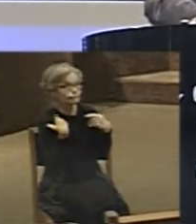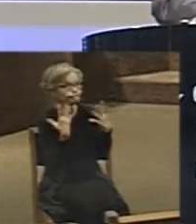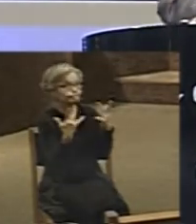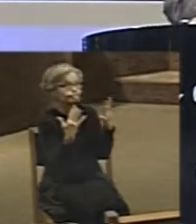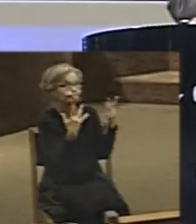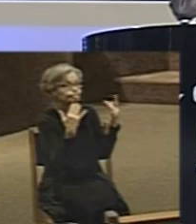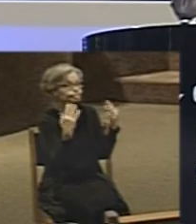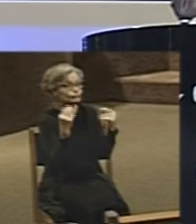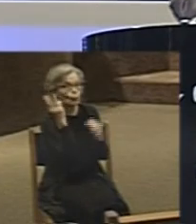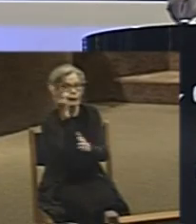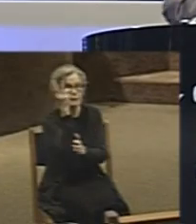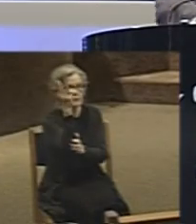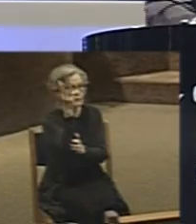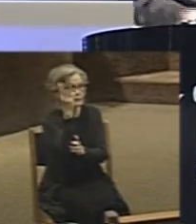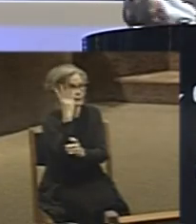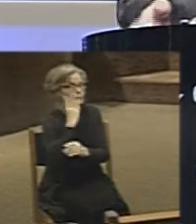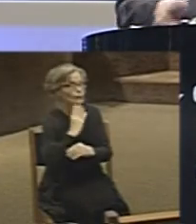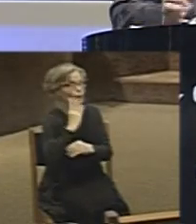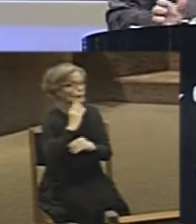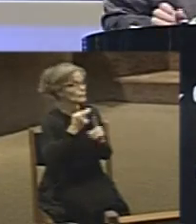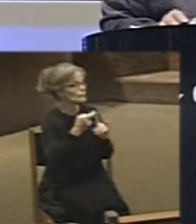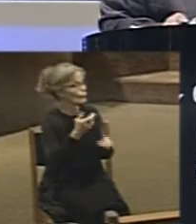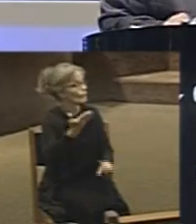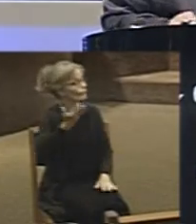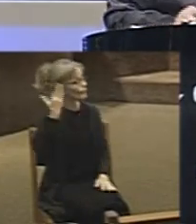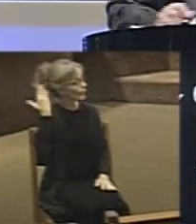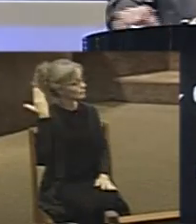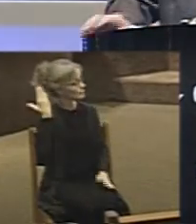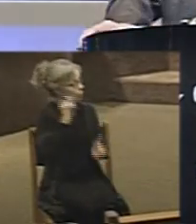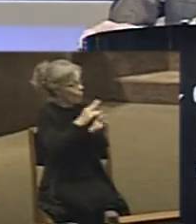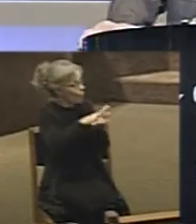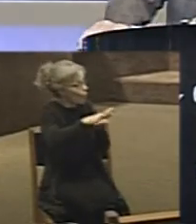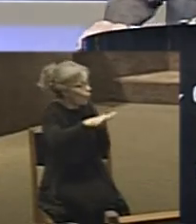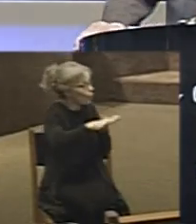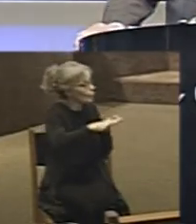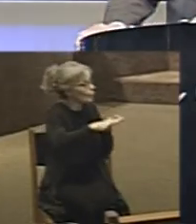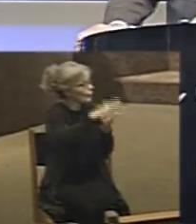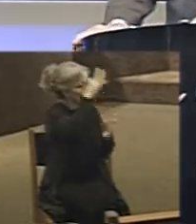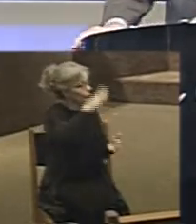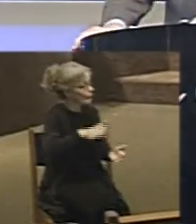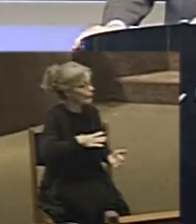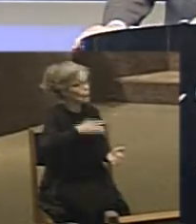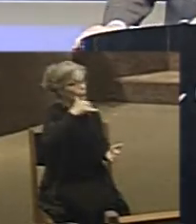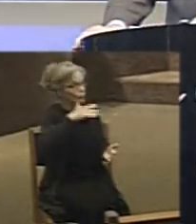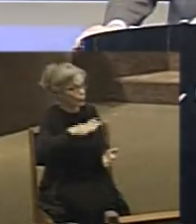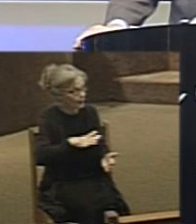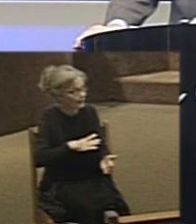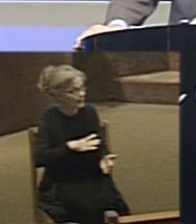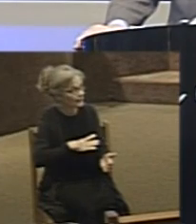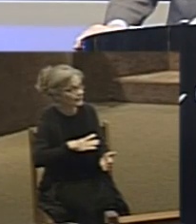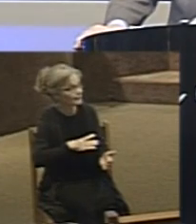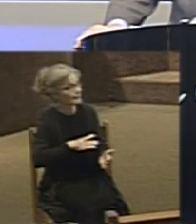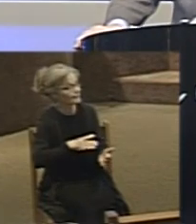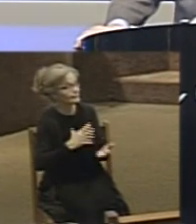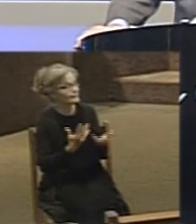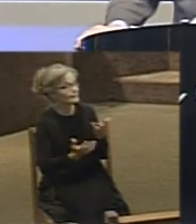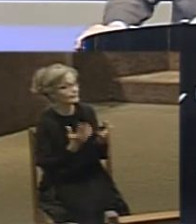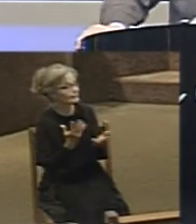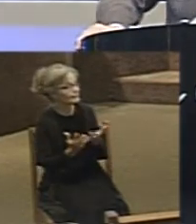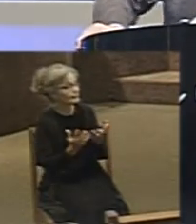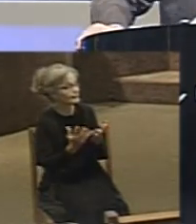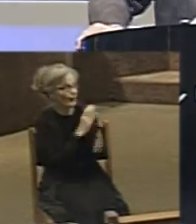holy men and women of God. Help us not to exchange those things for the